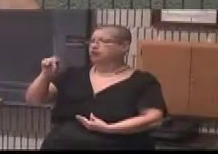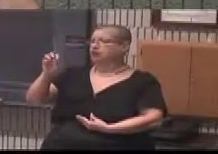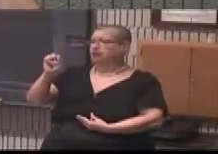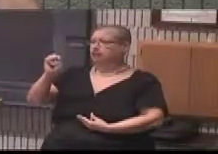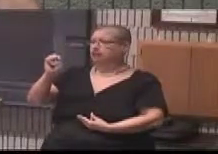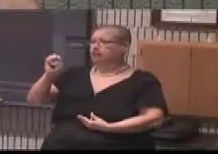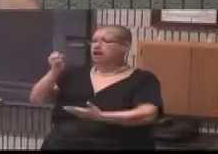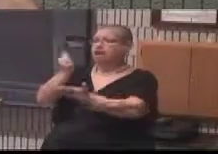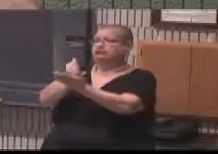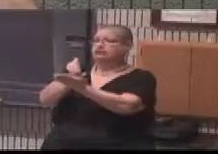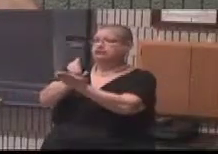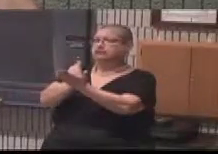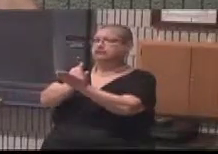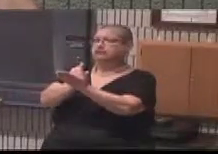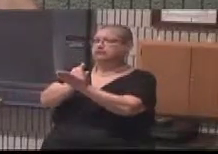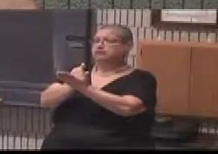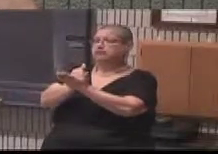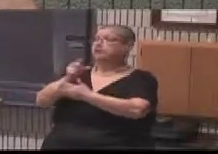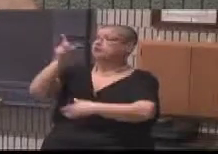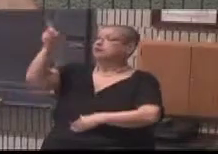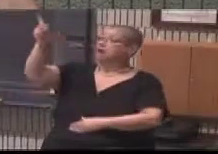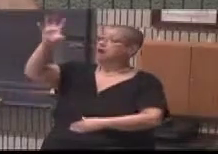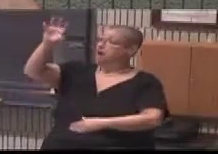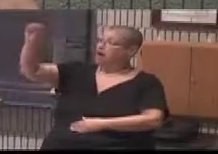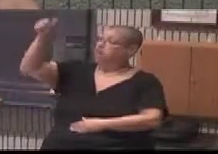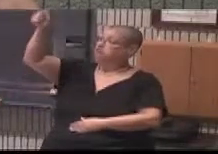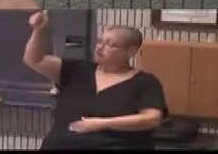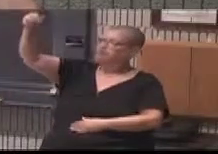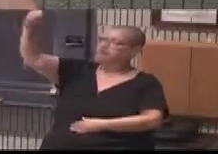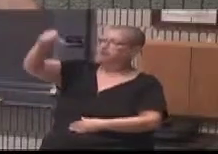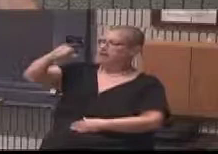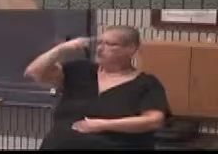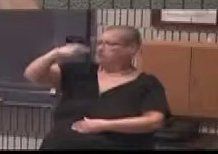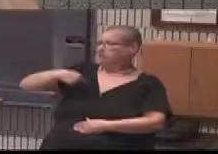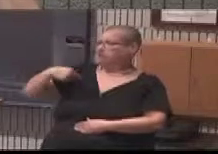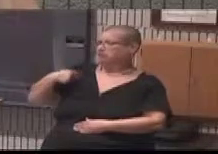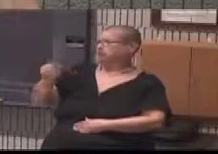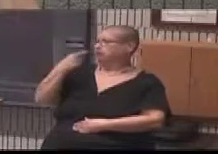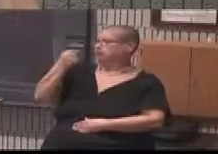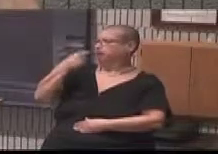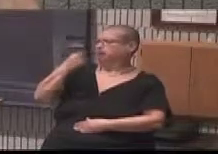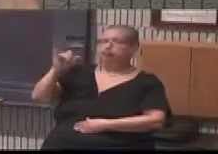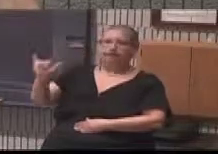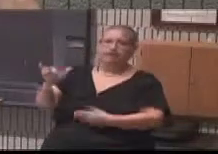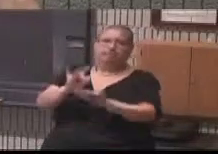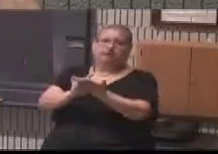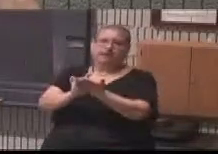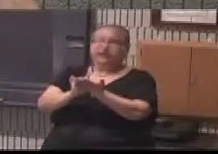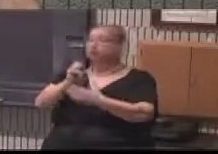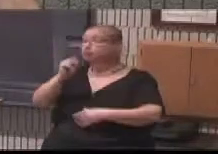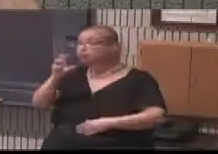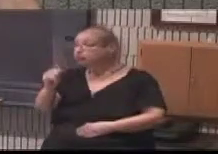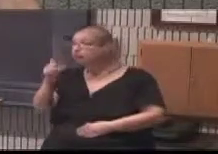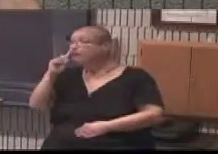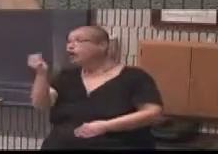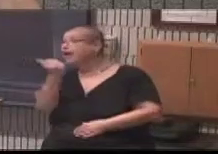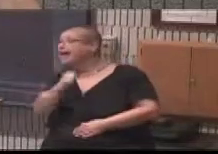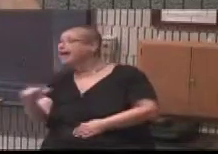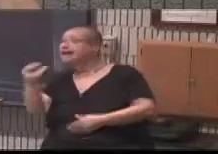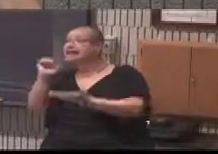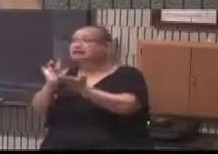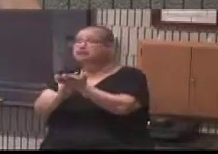getting the drug paid for by Sanofi Aventis, which is a wonderful thing. So one of those things I just want to throw out there is for any